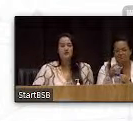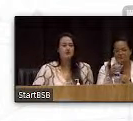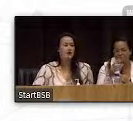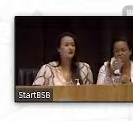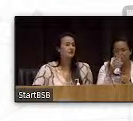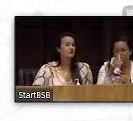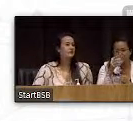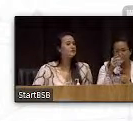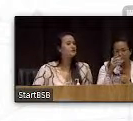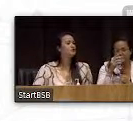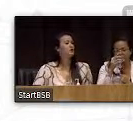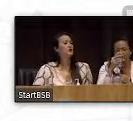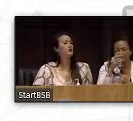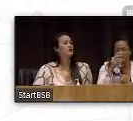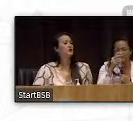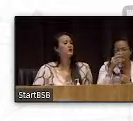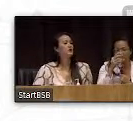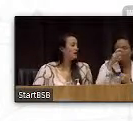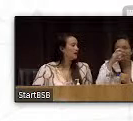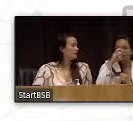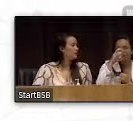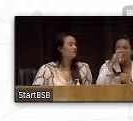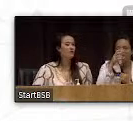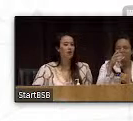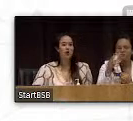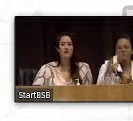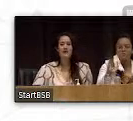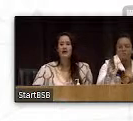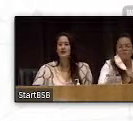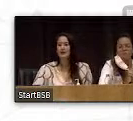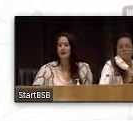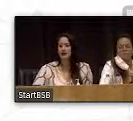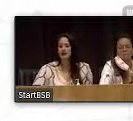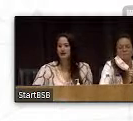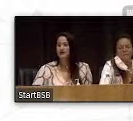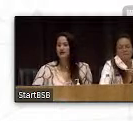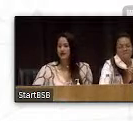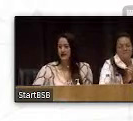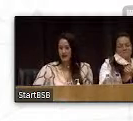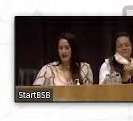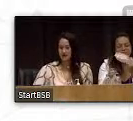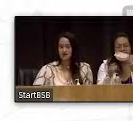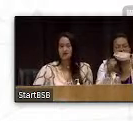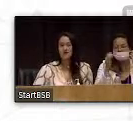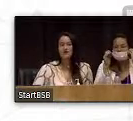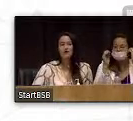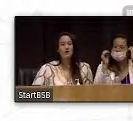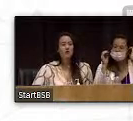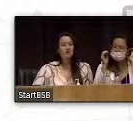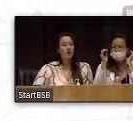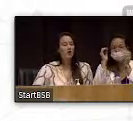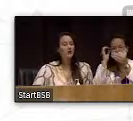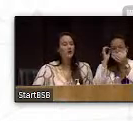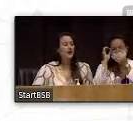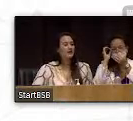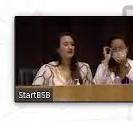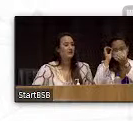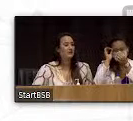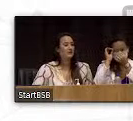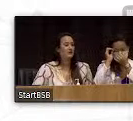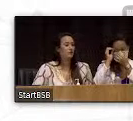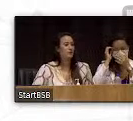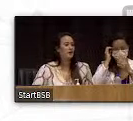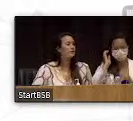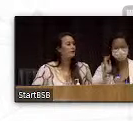So as the other hospitals, we transition those beds according to the